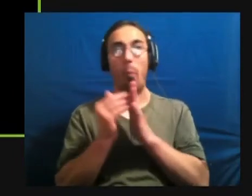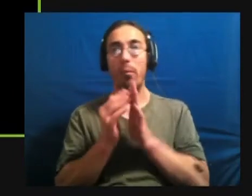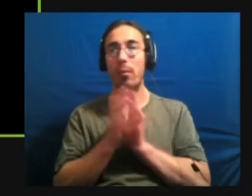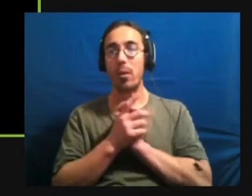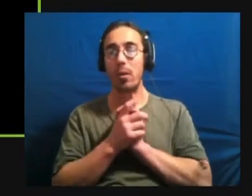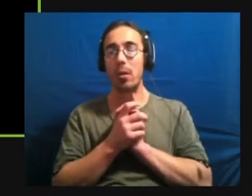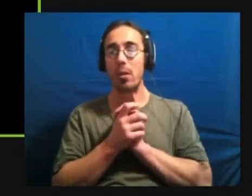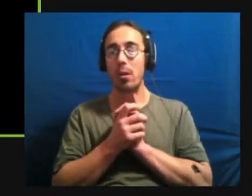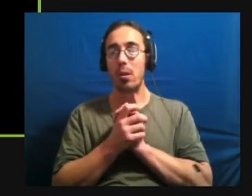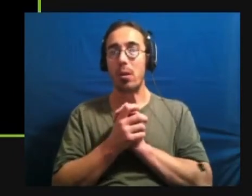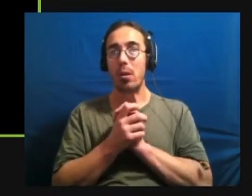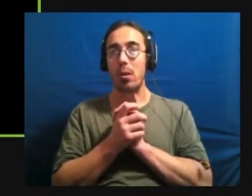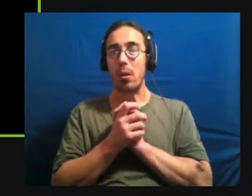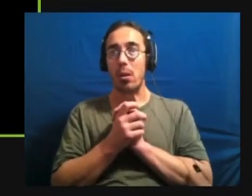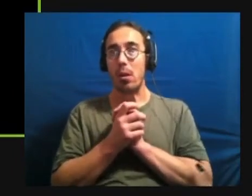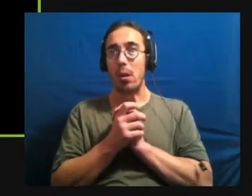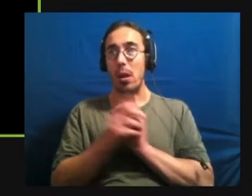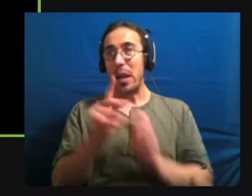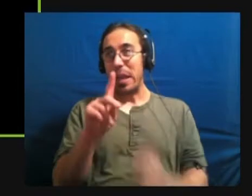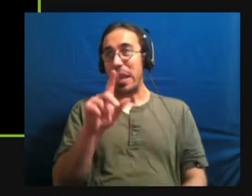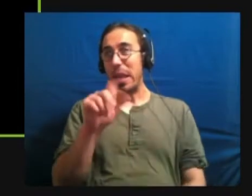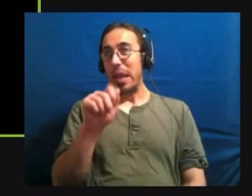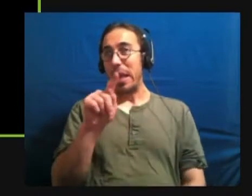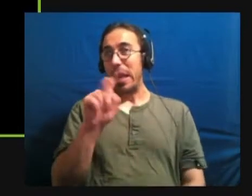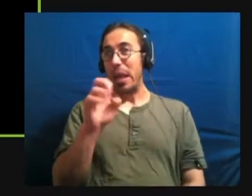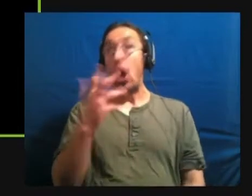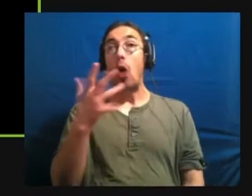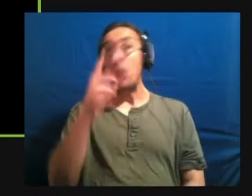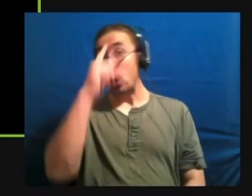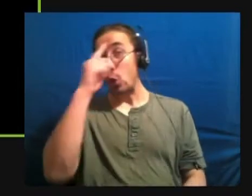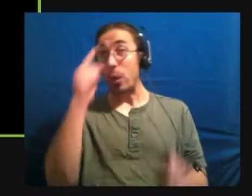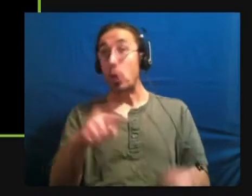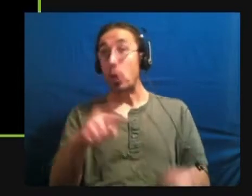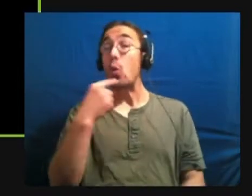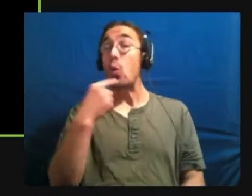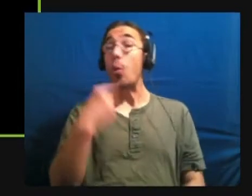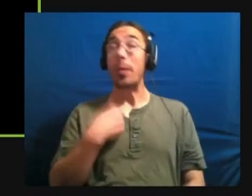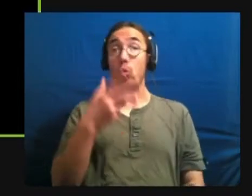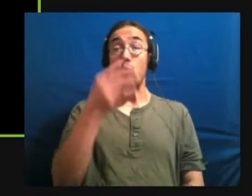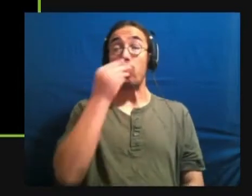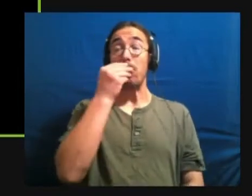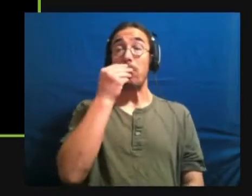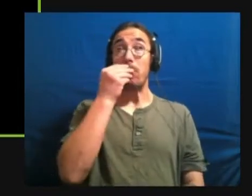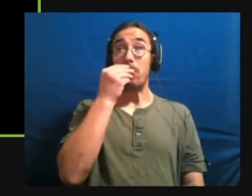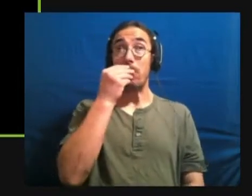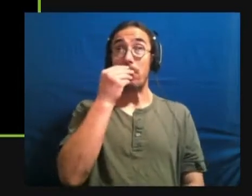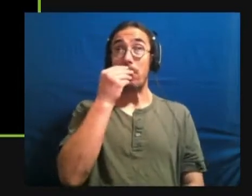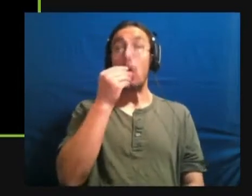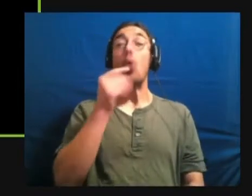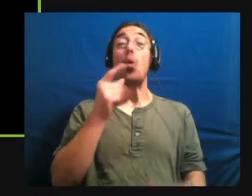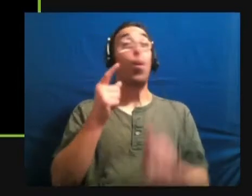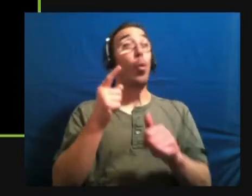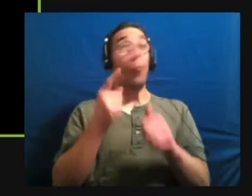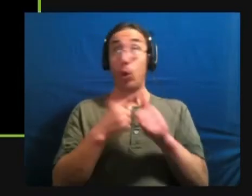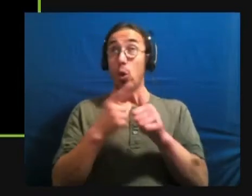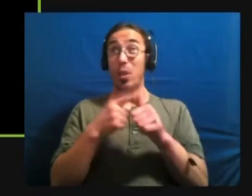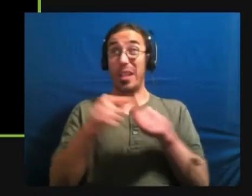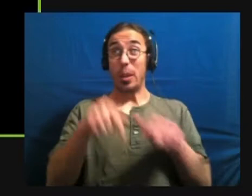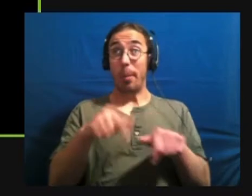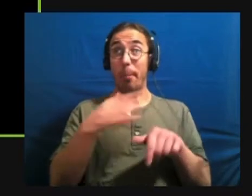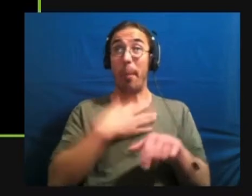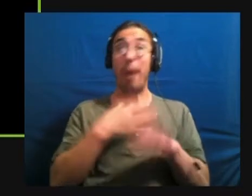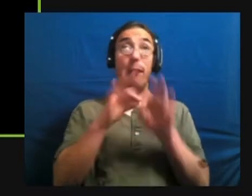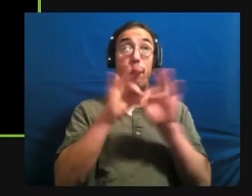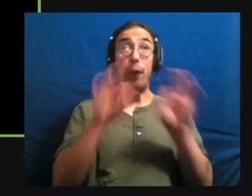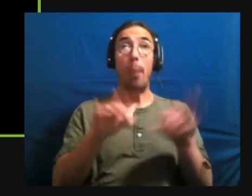already agreed to just tell me to shut up, because this was originally my framework that I made way